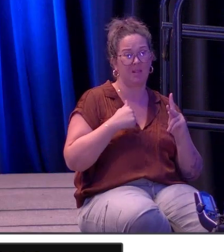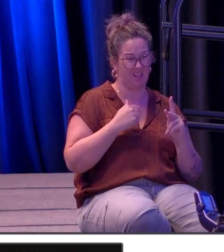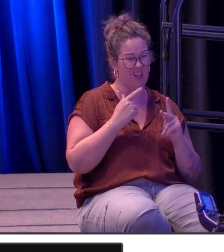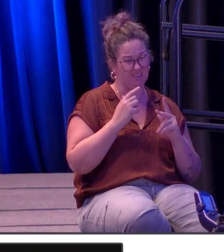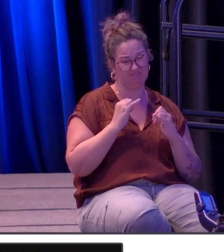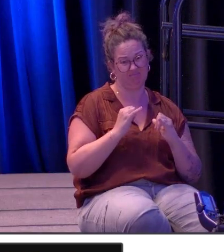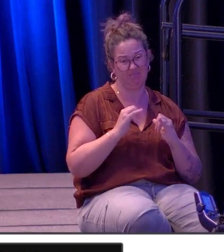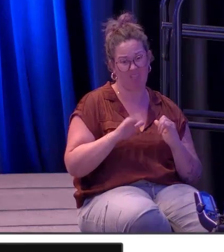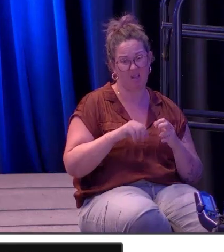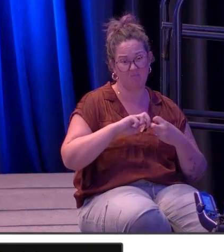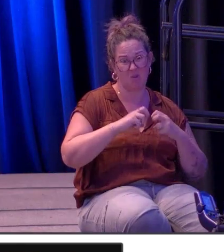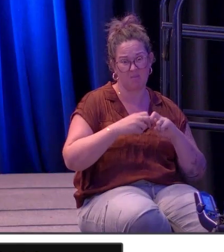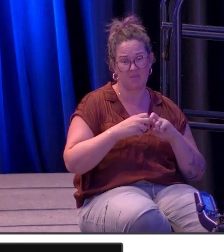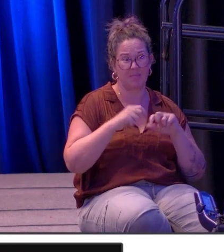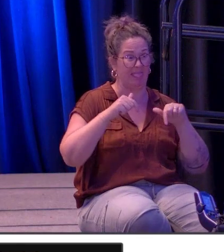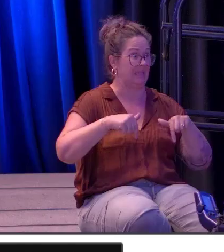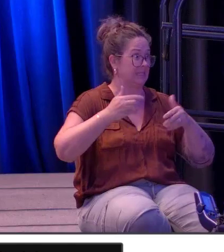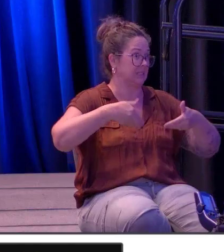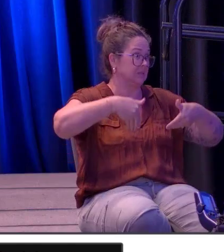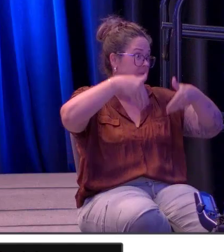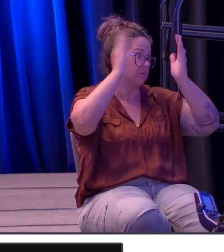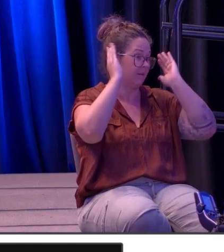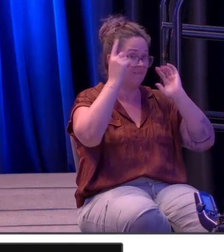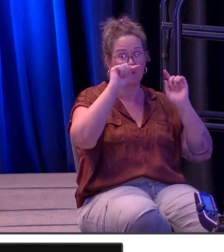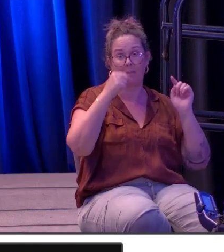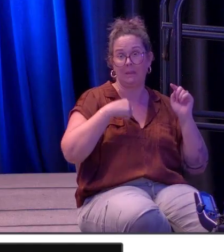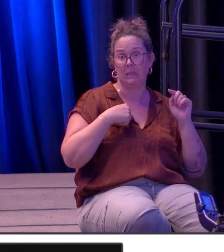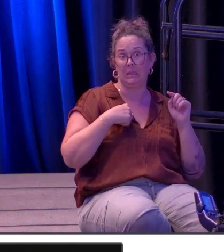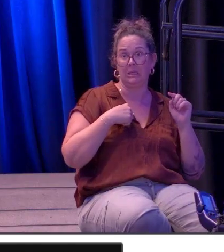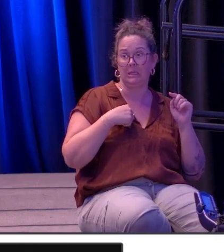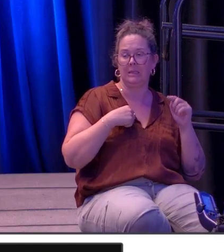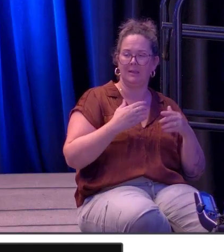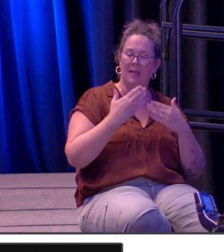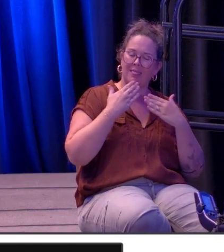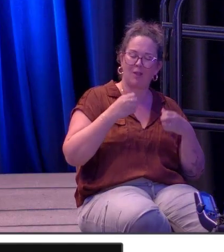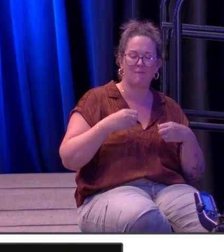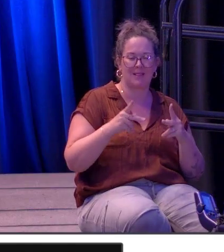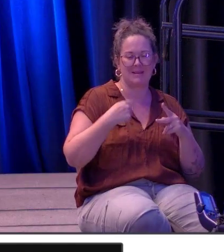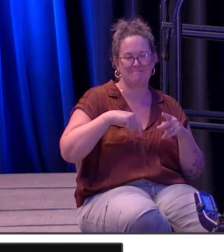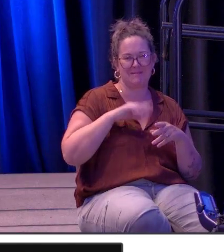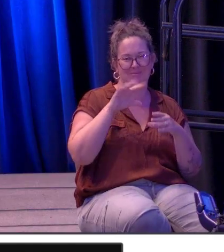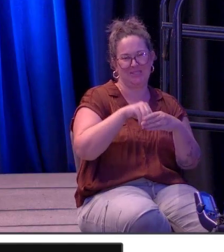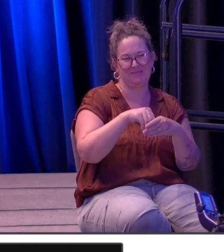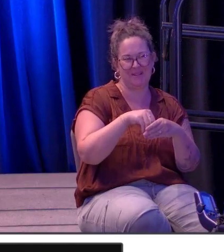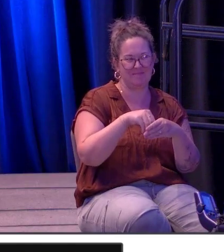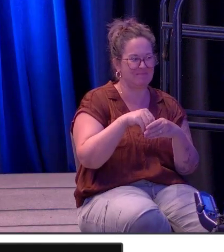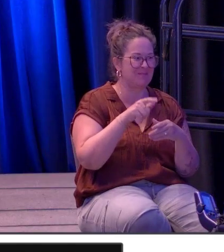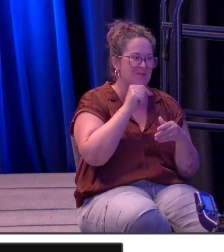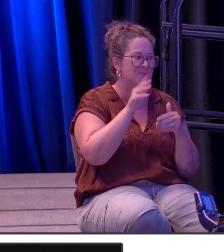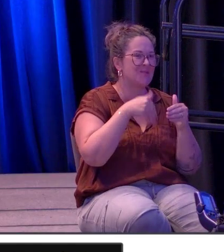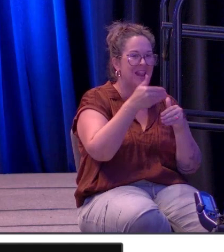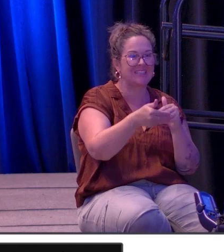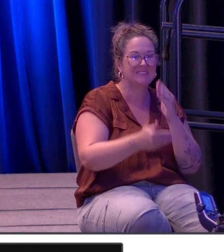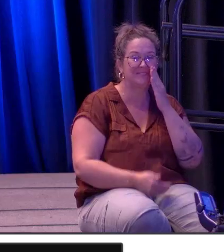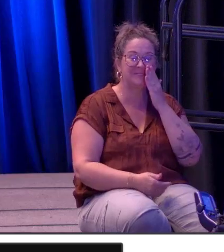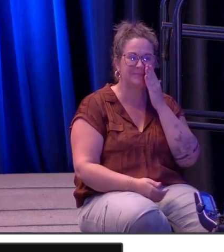is a lot for me, but thank you for letting me participate in doing this. Who's next?